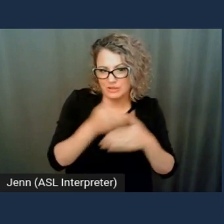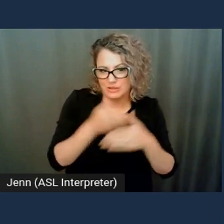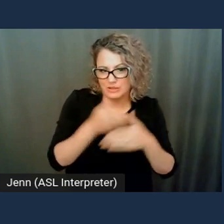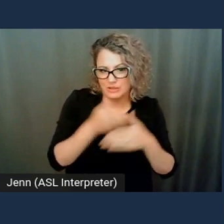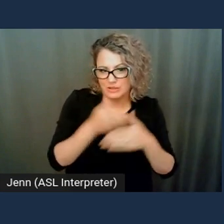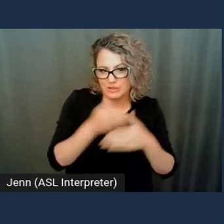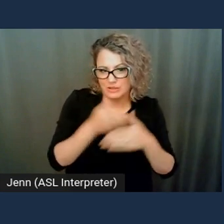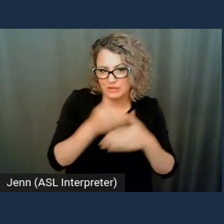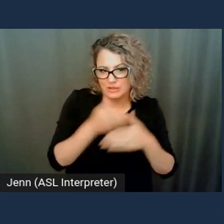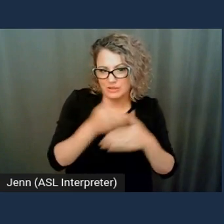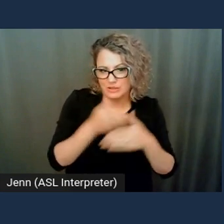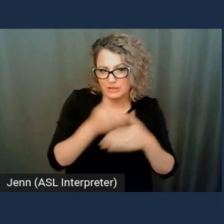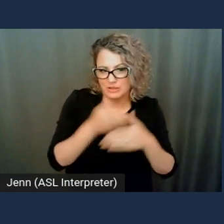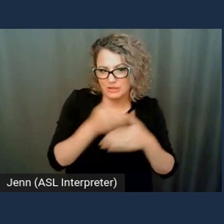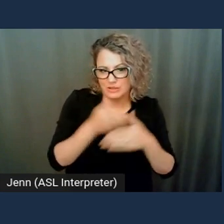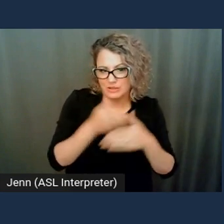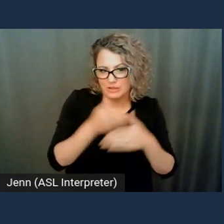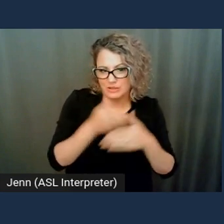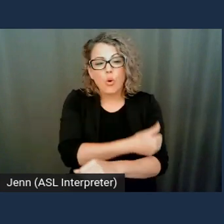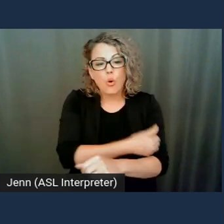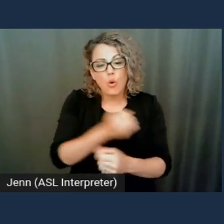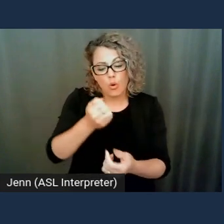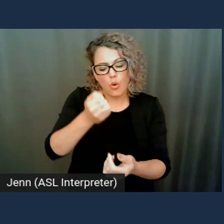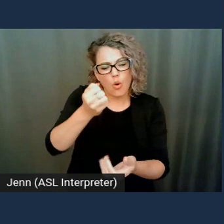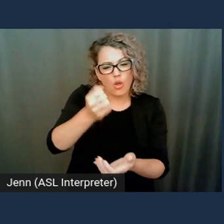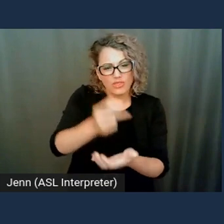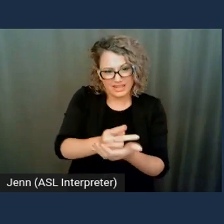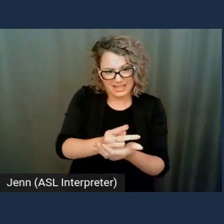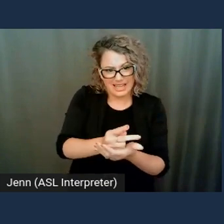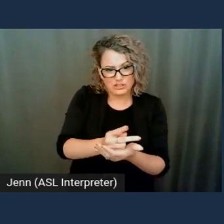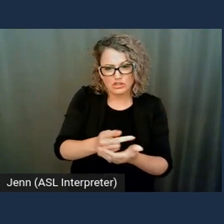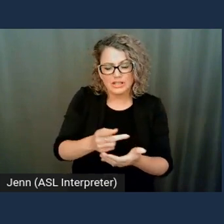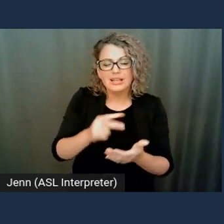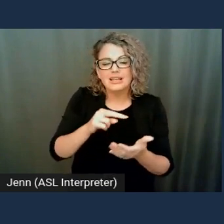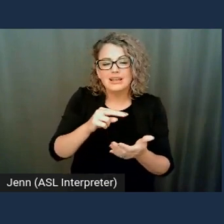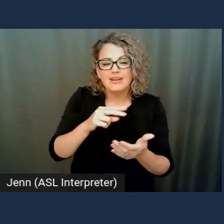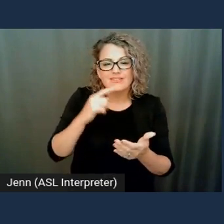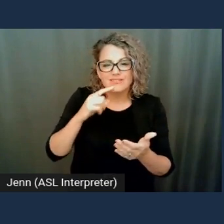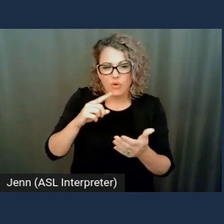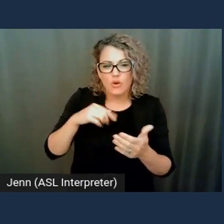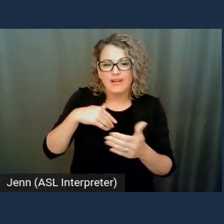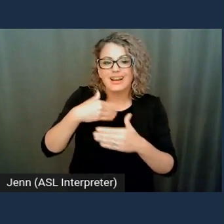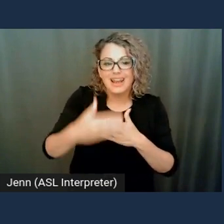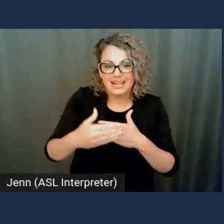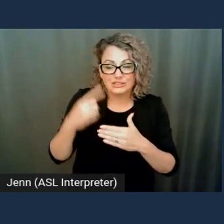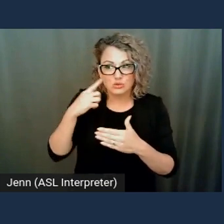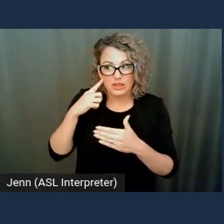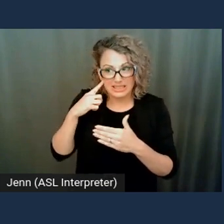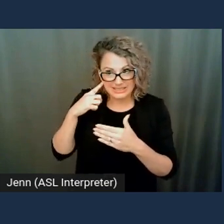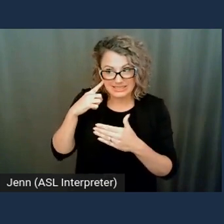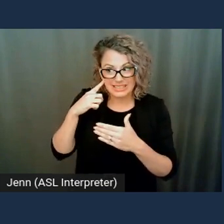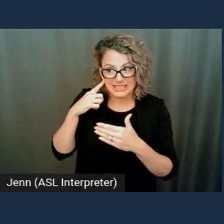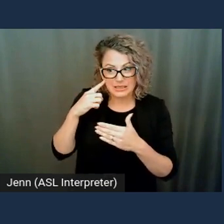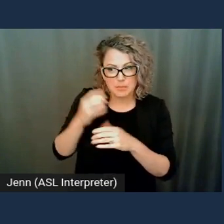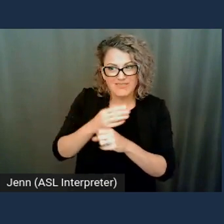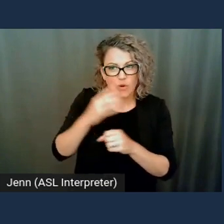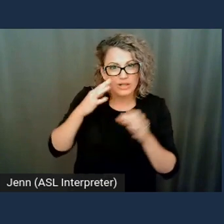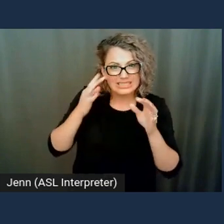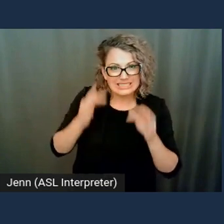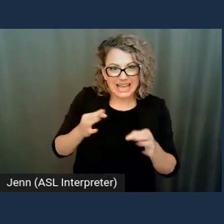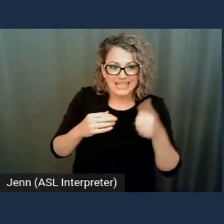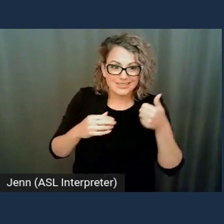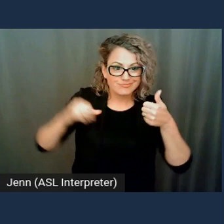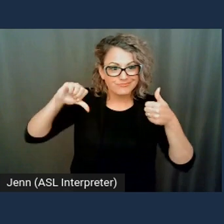response time. This decides how much audio Voice ID will use to make an authentication decision. The smaller the